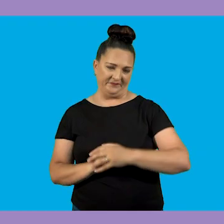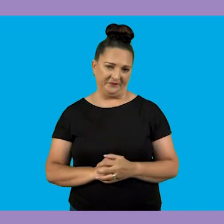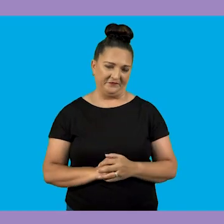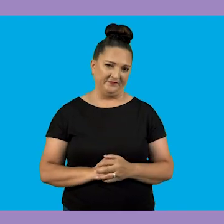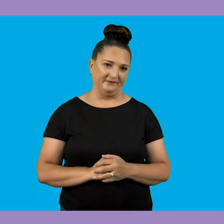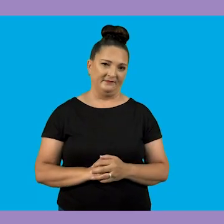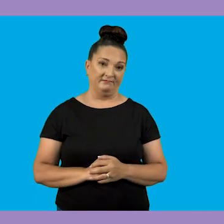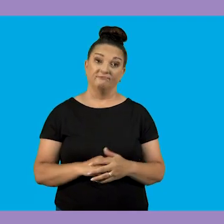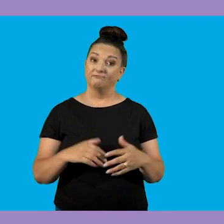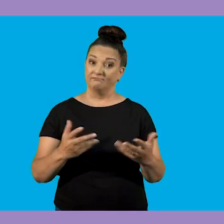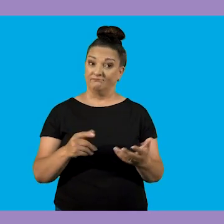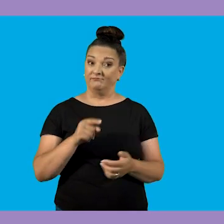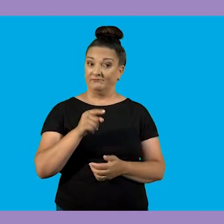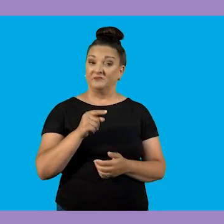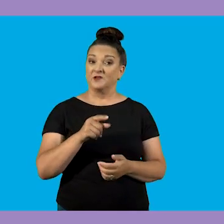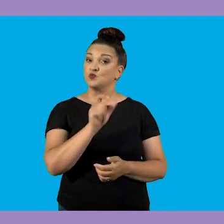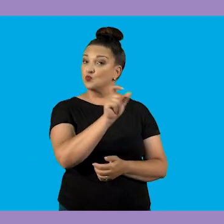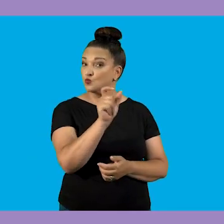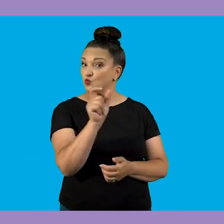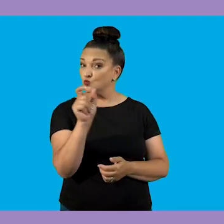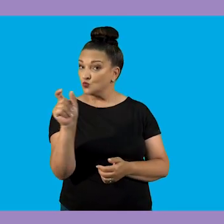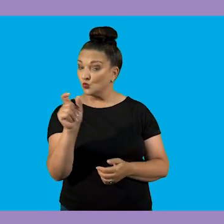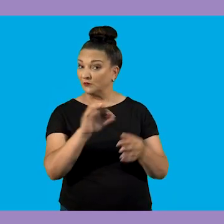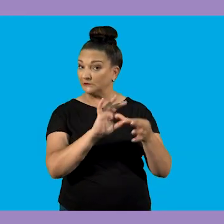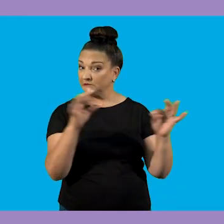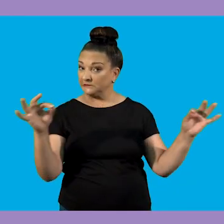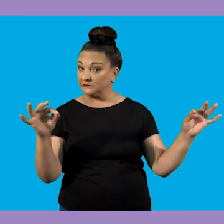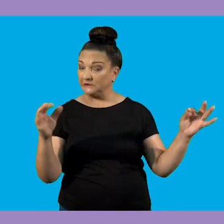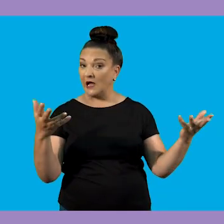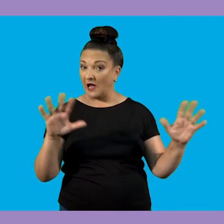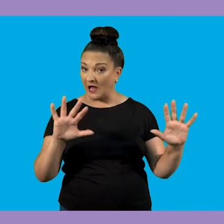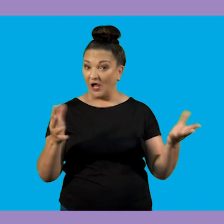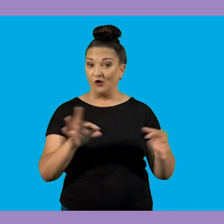divided by 5. And that is how those words are